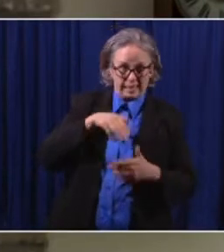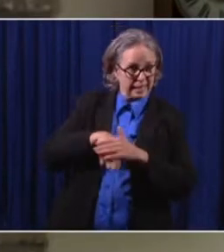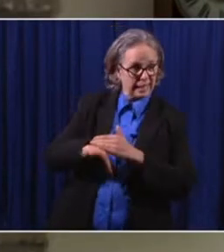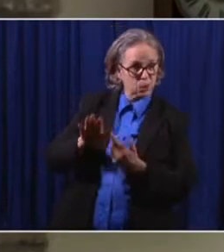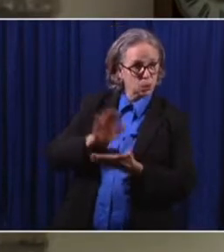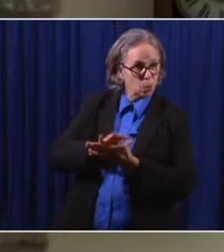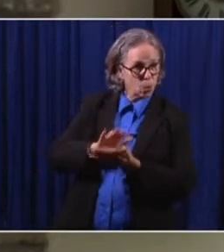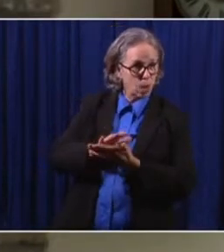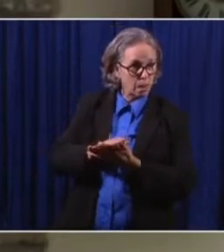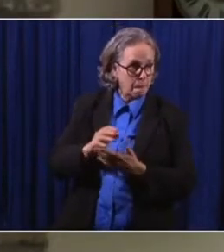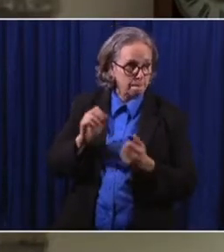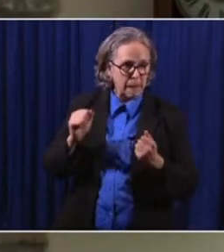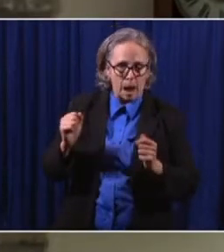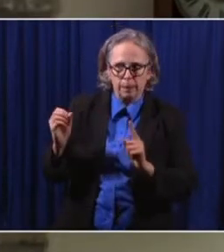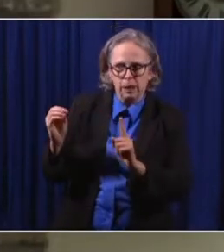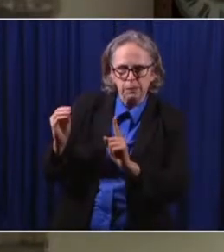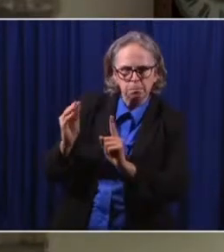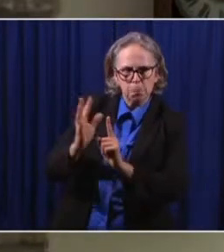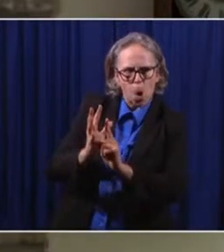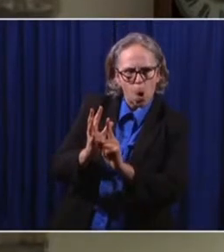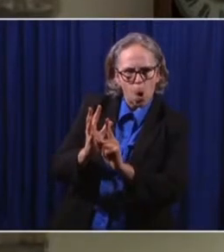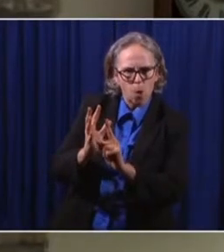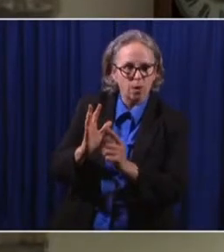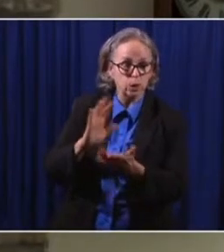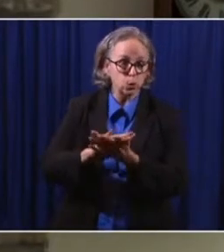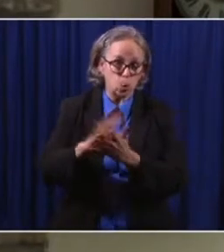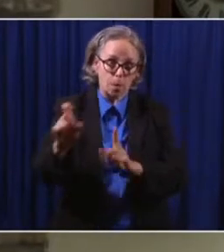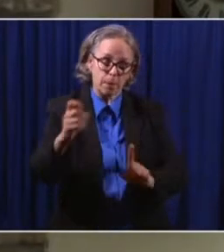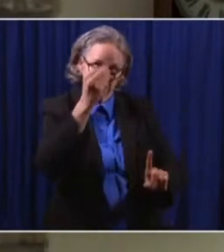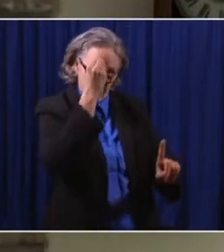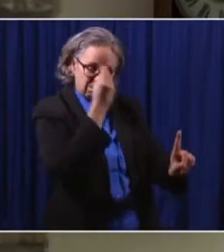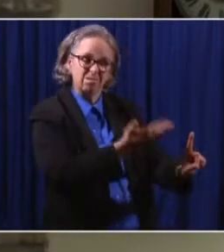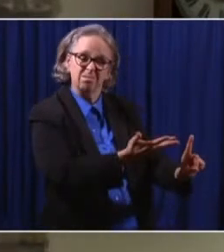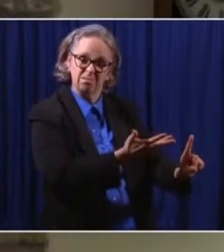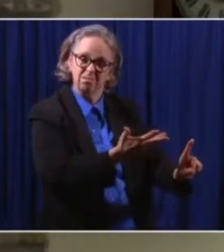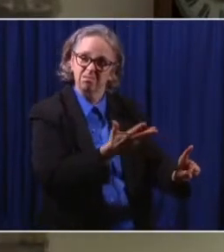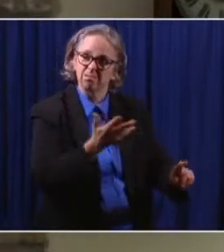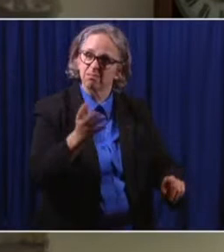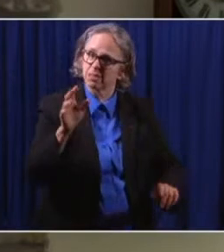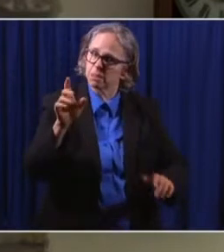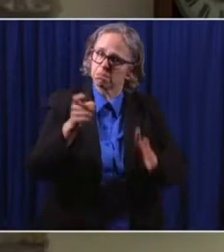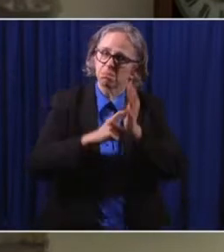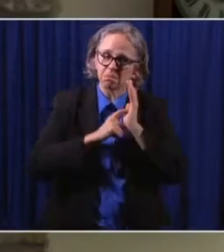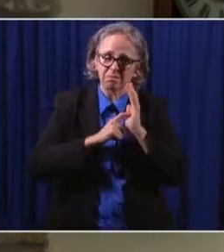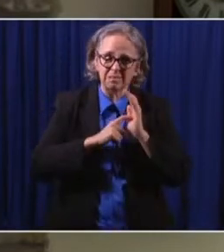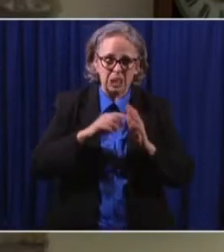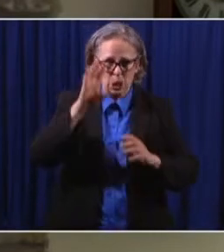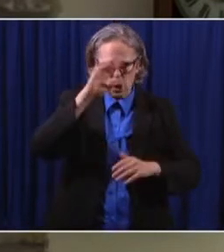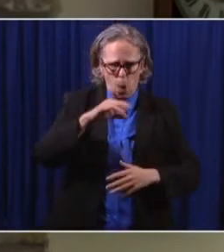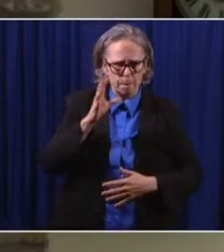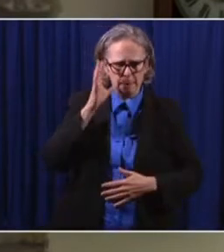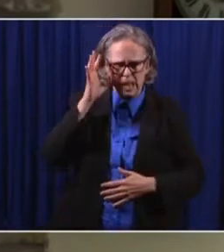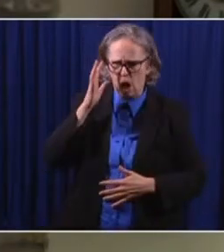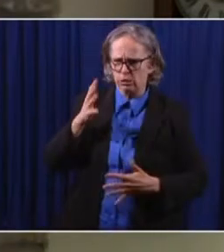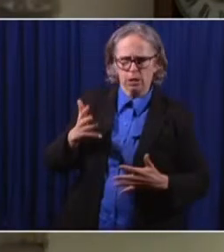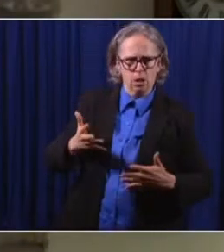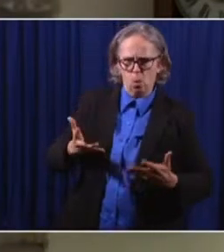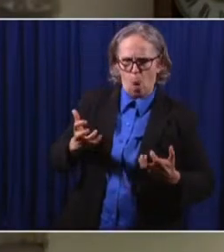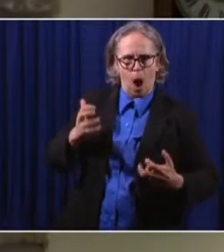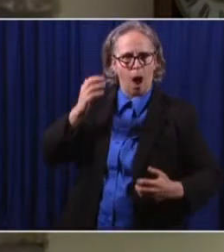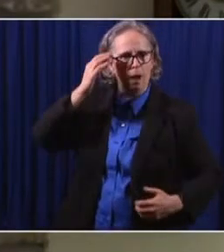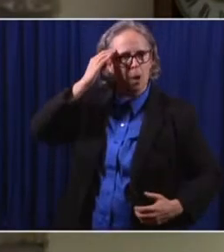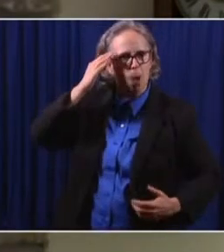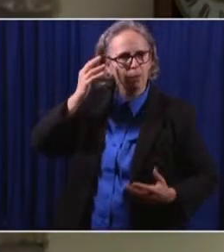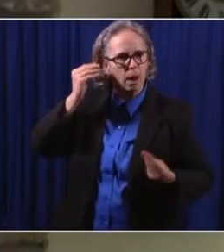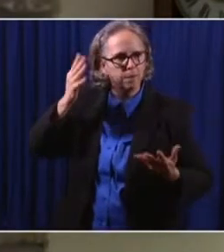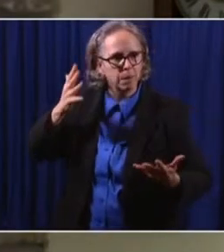has COVID, the school will inform you as that parent. That's what I think as parents or grandparents we would all expect. Second, if you've